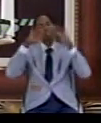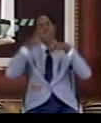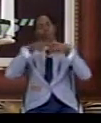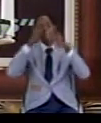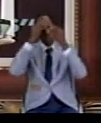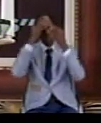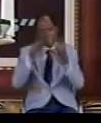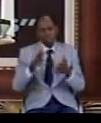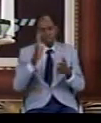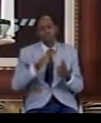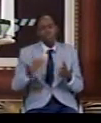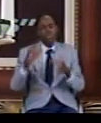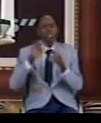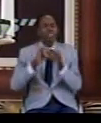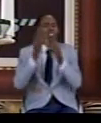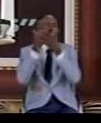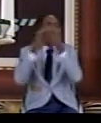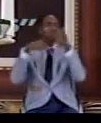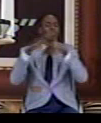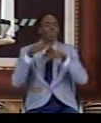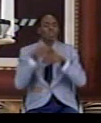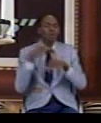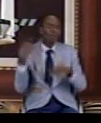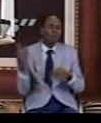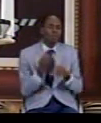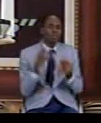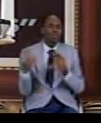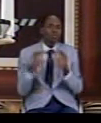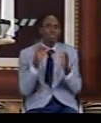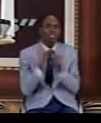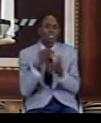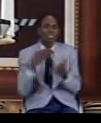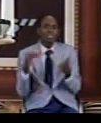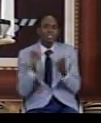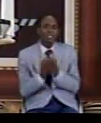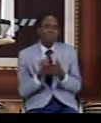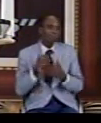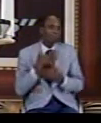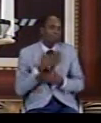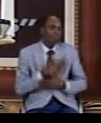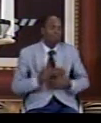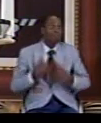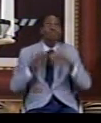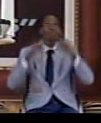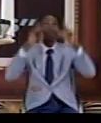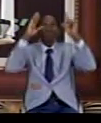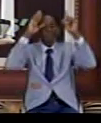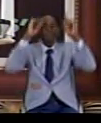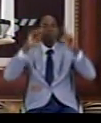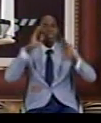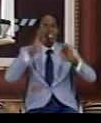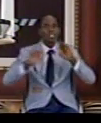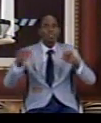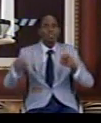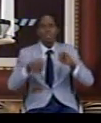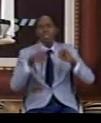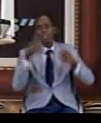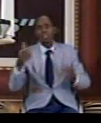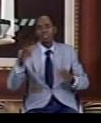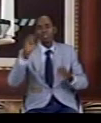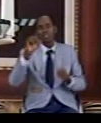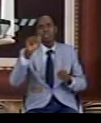will say, I always do those things that please him. And if any Pharisee, if any Sadducee, if